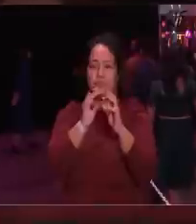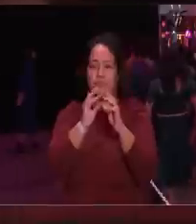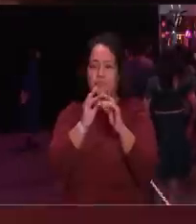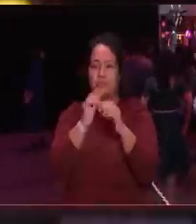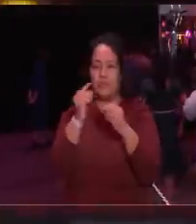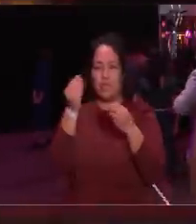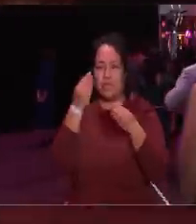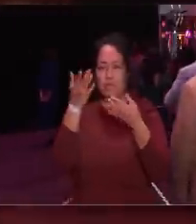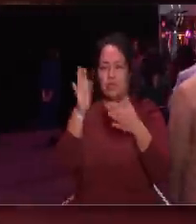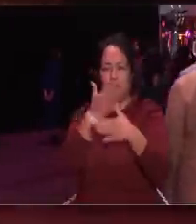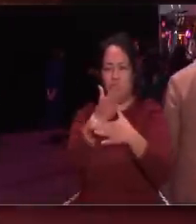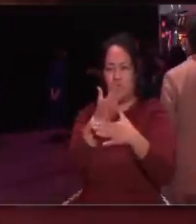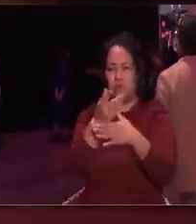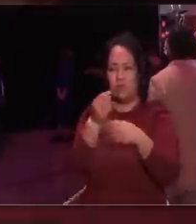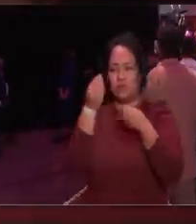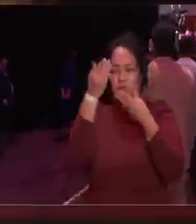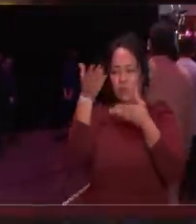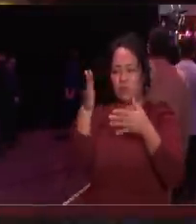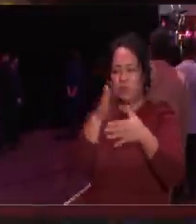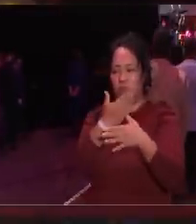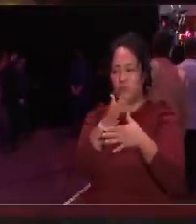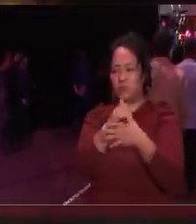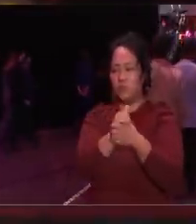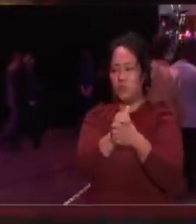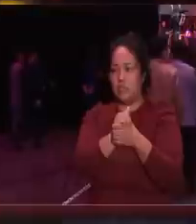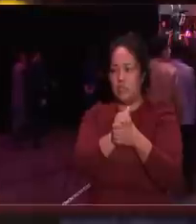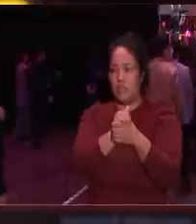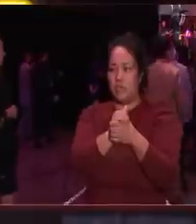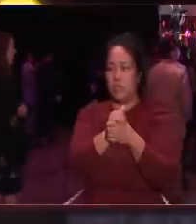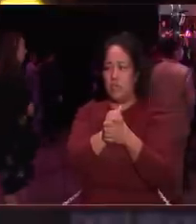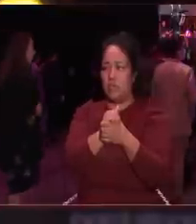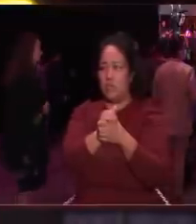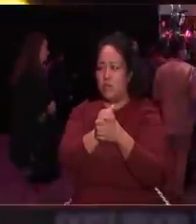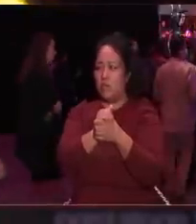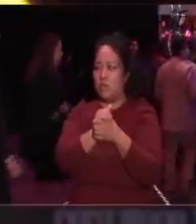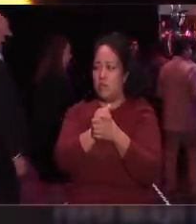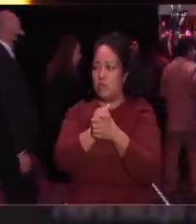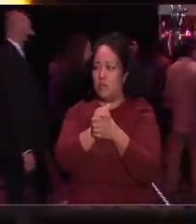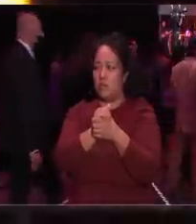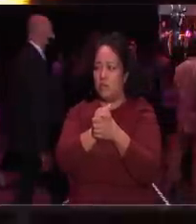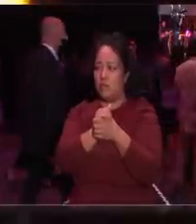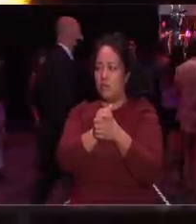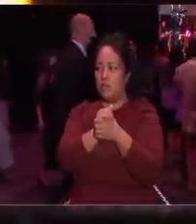Let me share this with you before. Deja compartir esto contigo. Déjame.